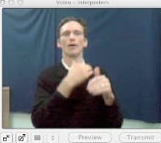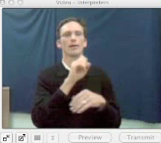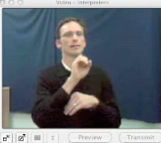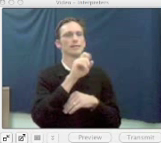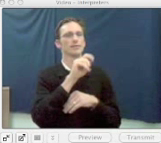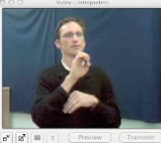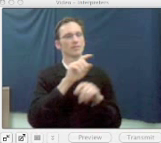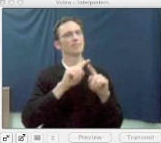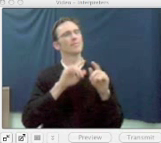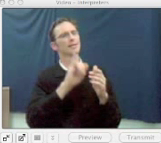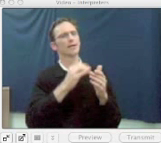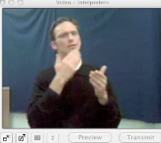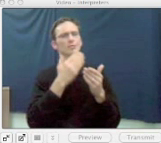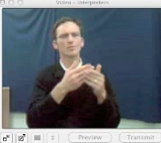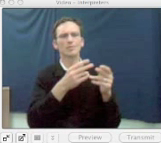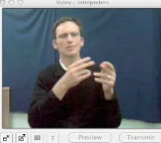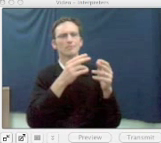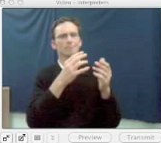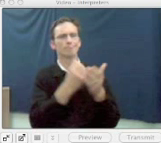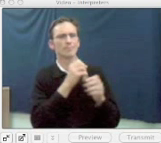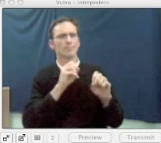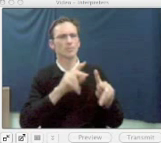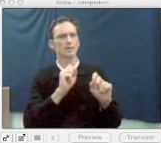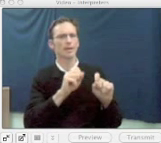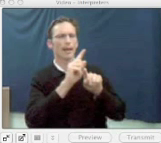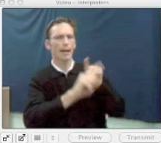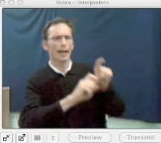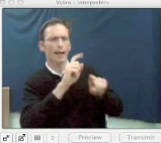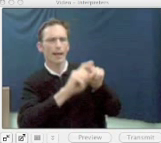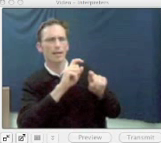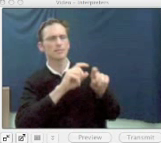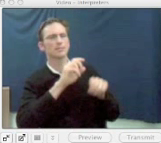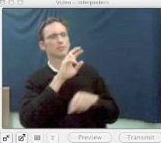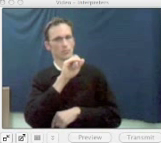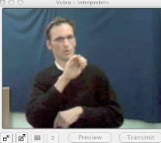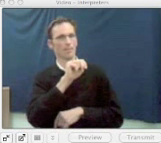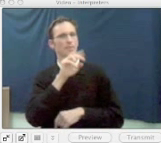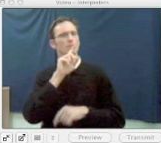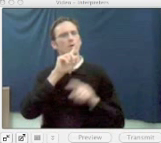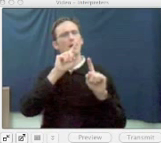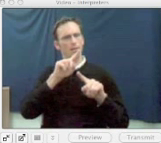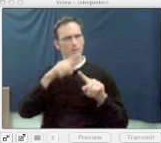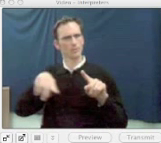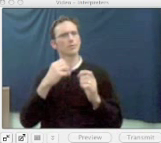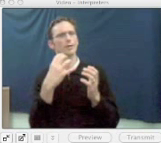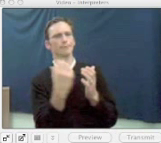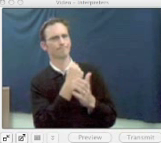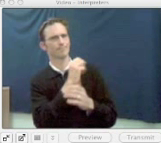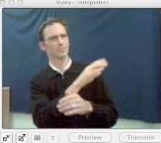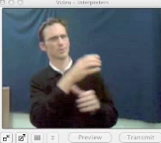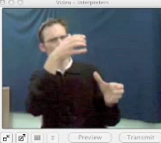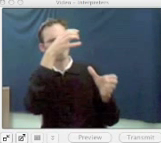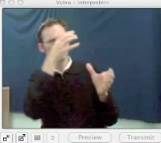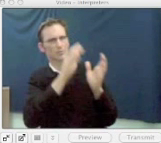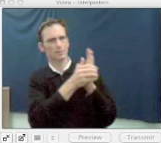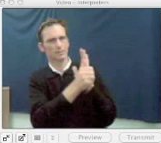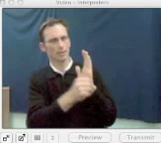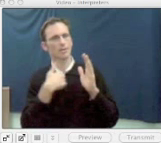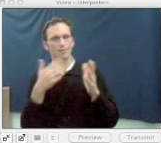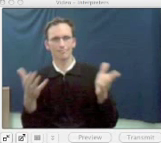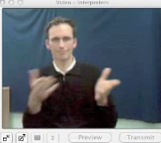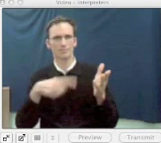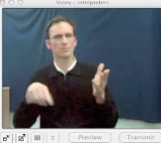more questions and utilizing Robyn as a resource. So I encourage you all to do that, and in the email you